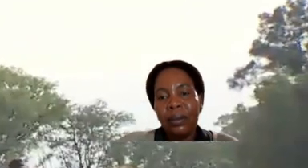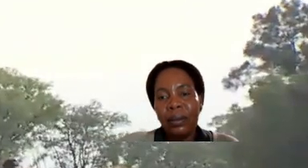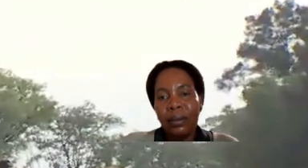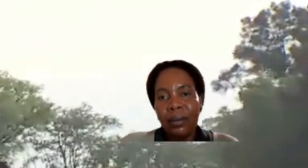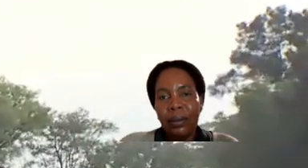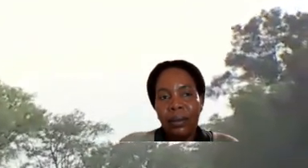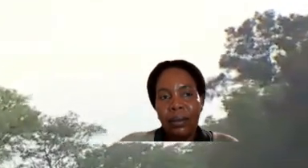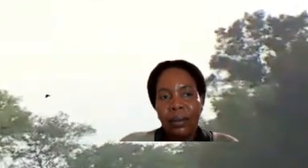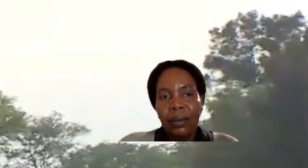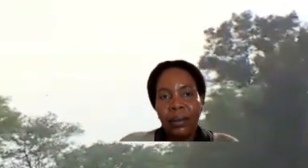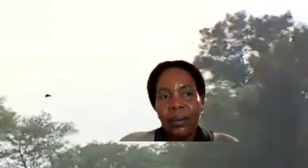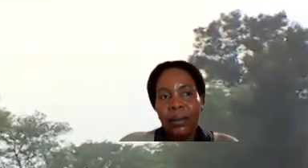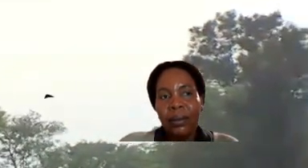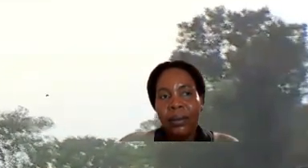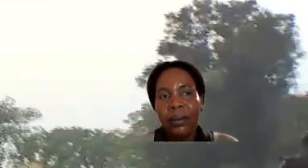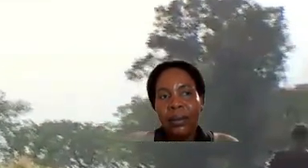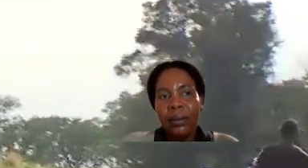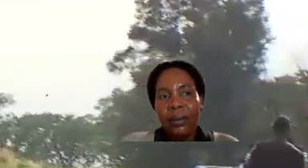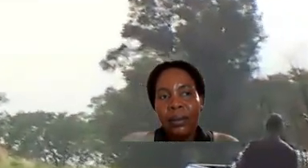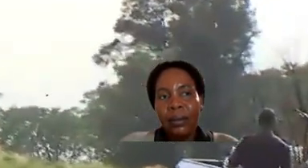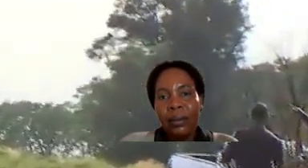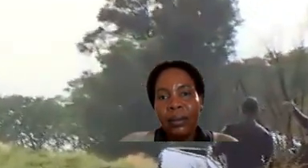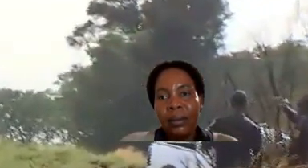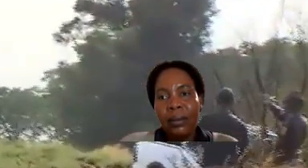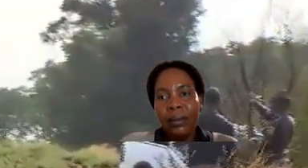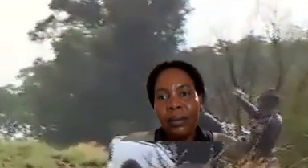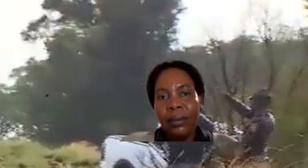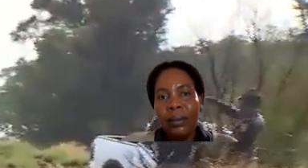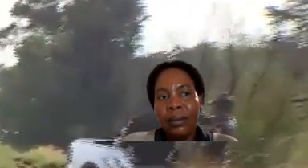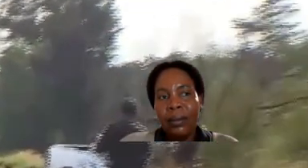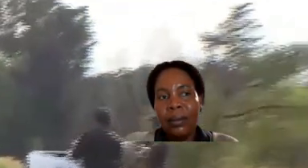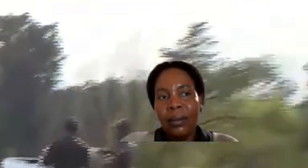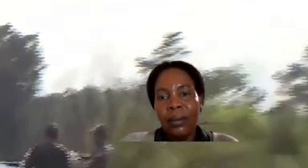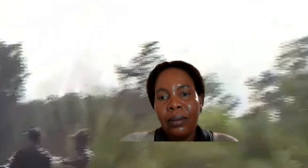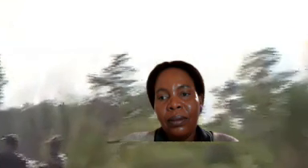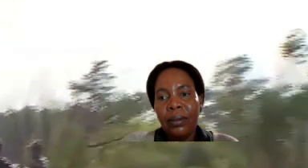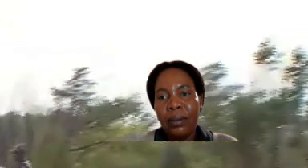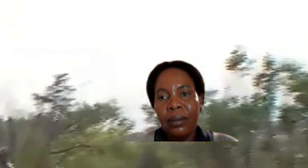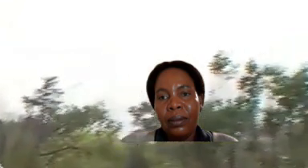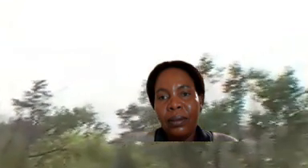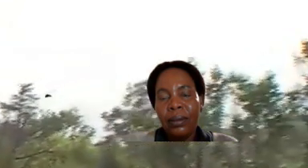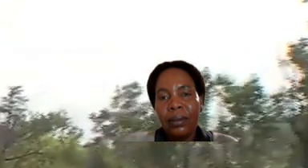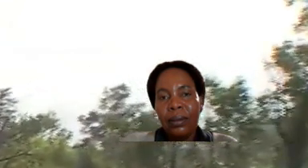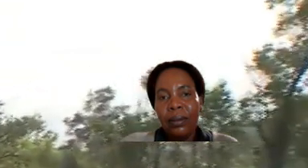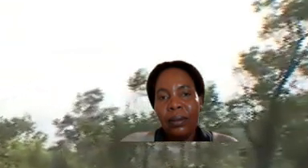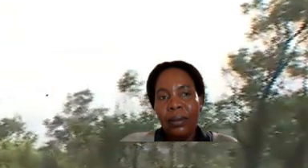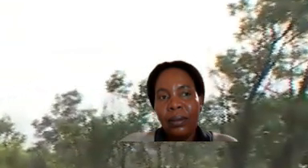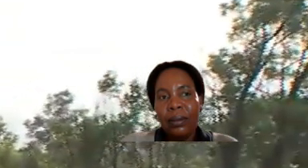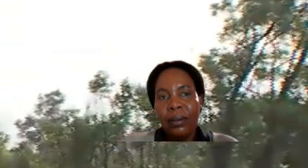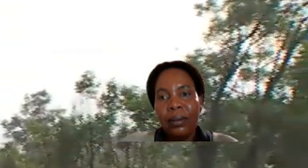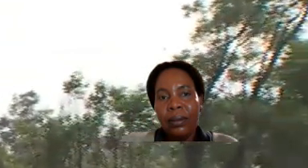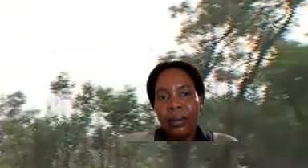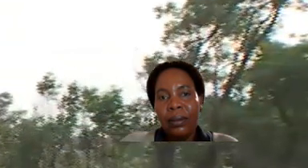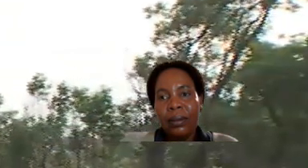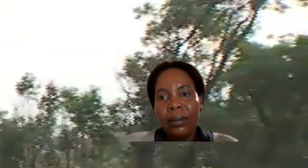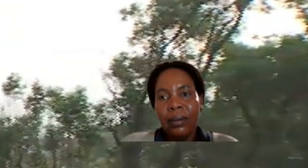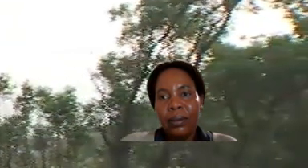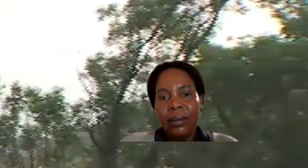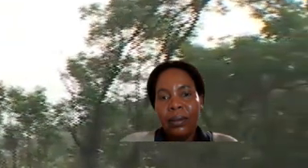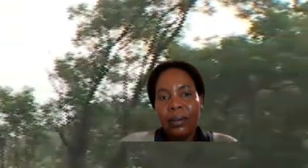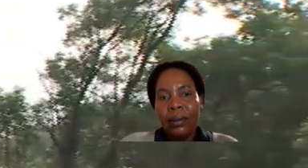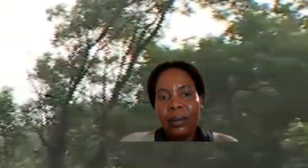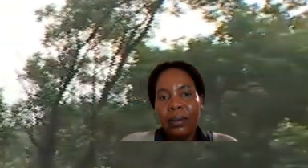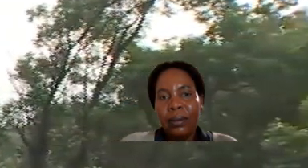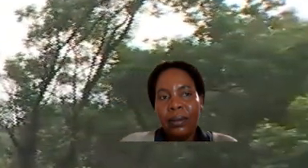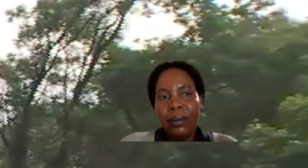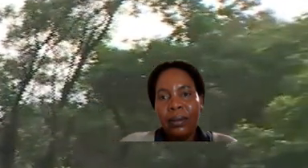people from the community who had volunteered and signed the indemnity forms to say that we are going to help you to